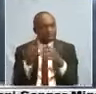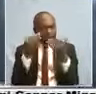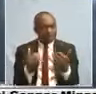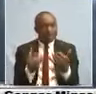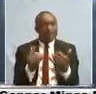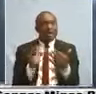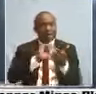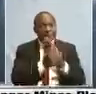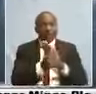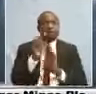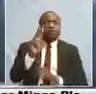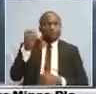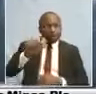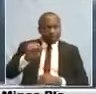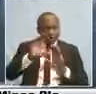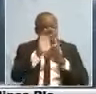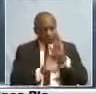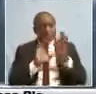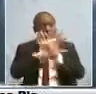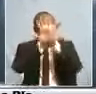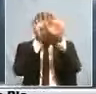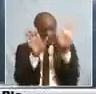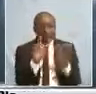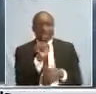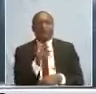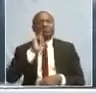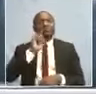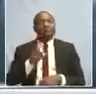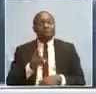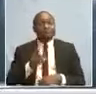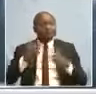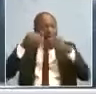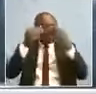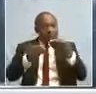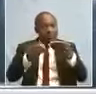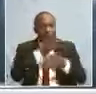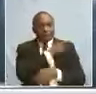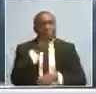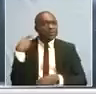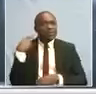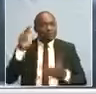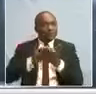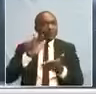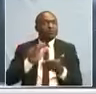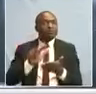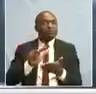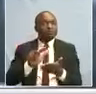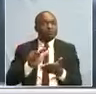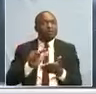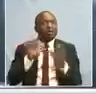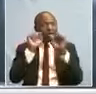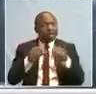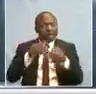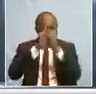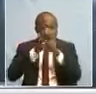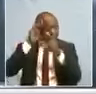Article 210 of the Constitution is clear that that must be subject to parliamentary approval. So, can the